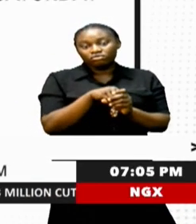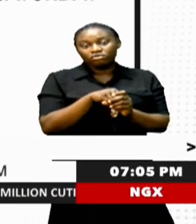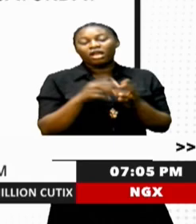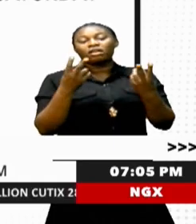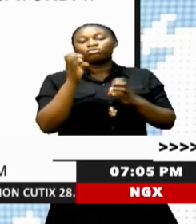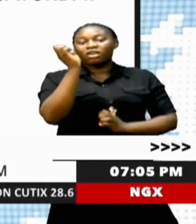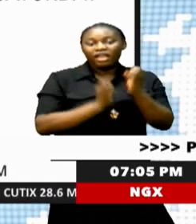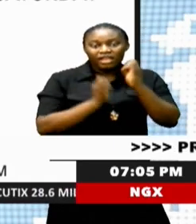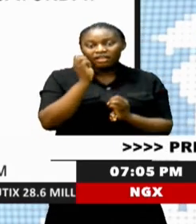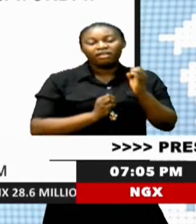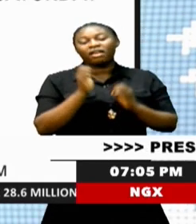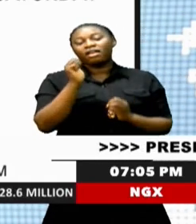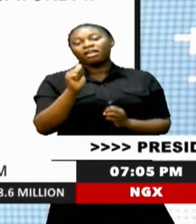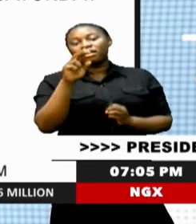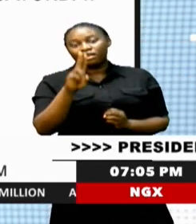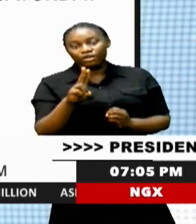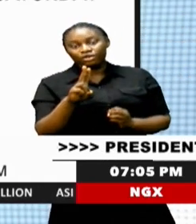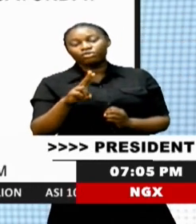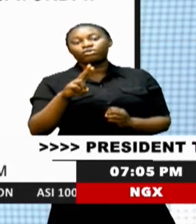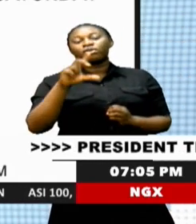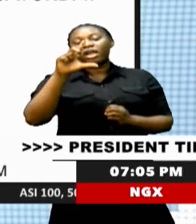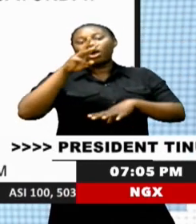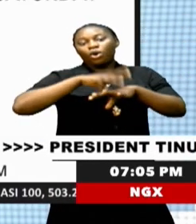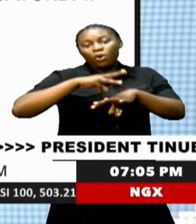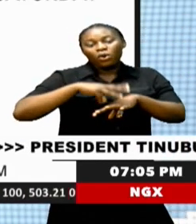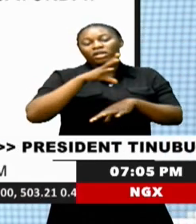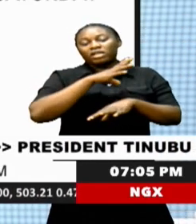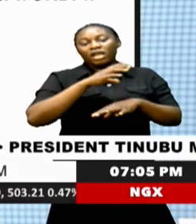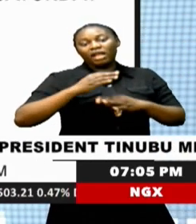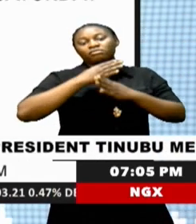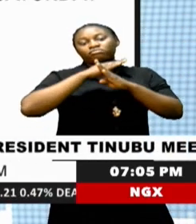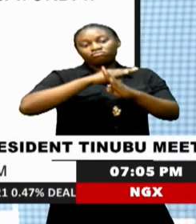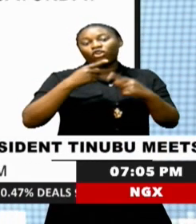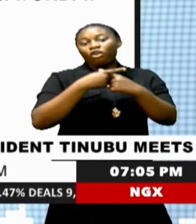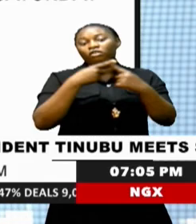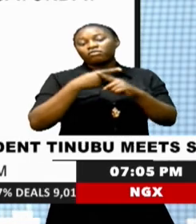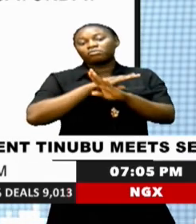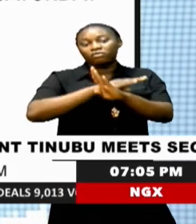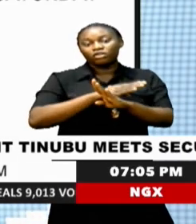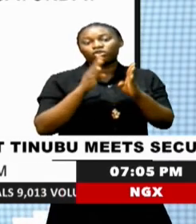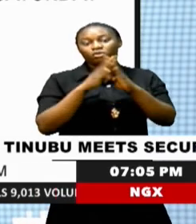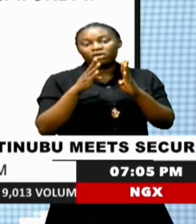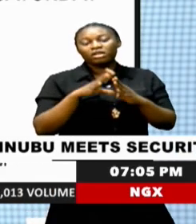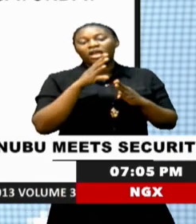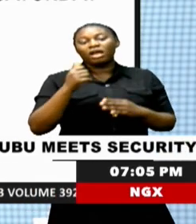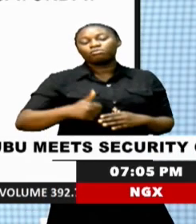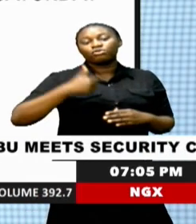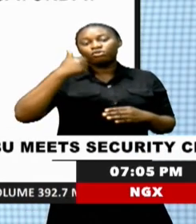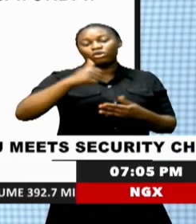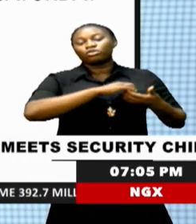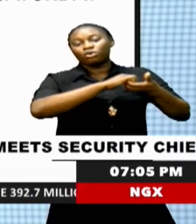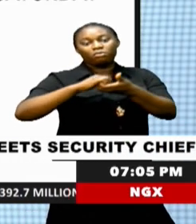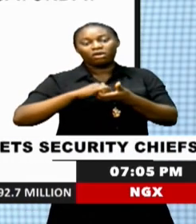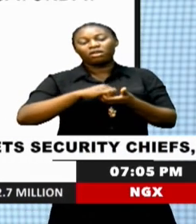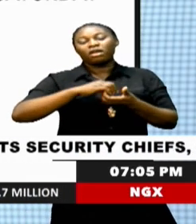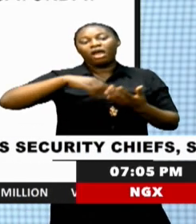evaluating the AU's early warning and conflict prevention mechanisms and promoting cooperation among regional